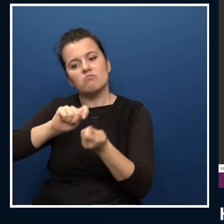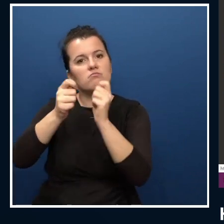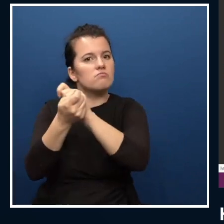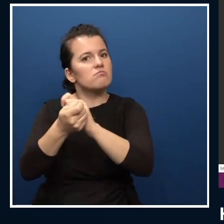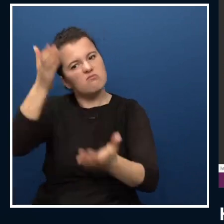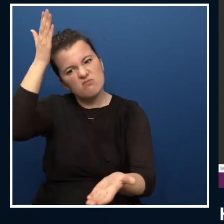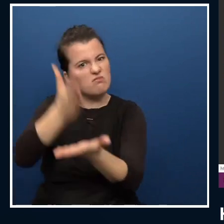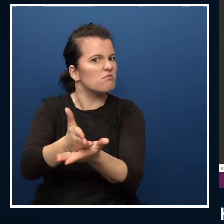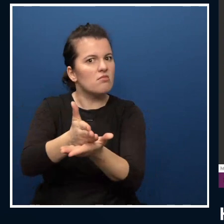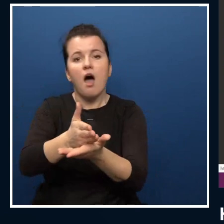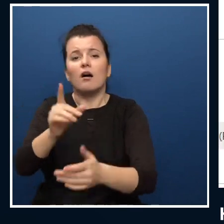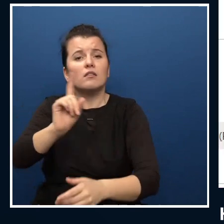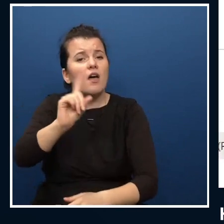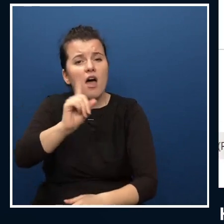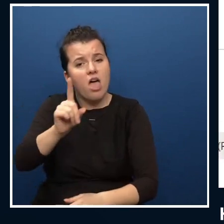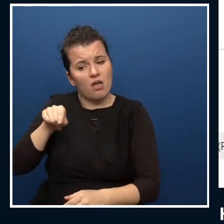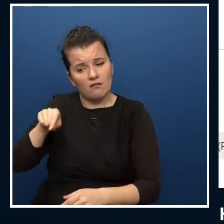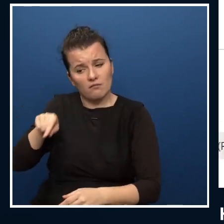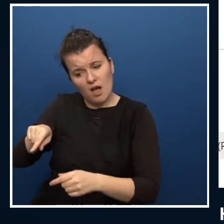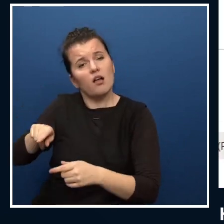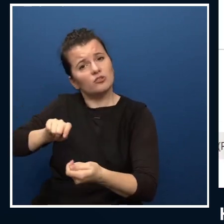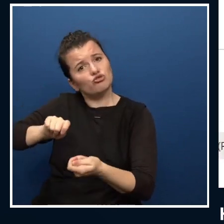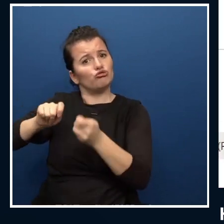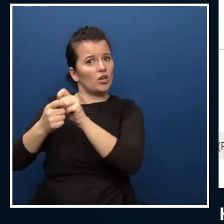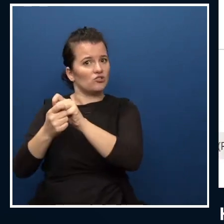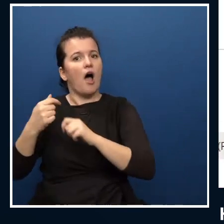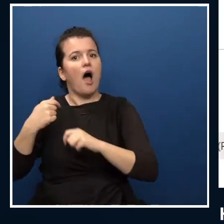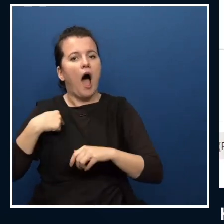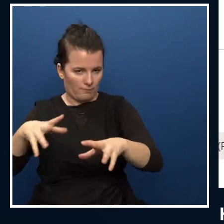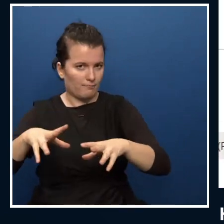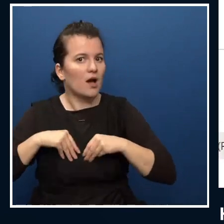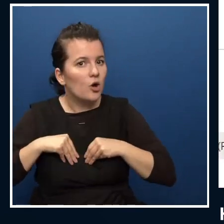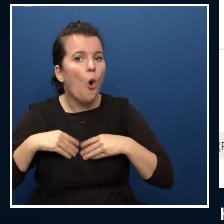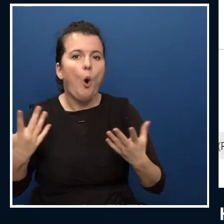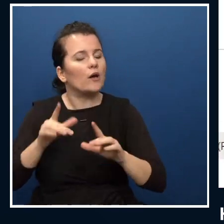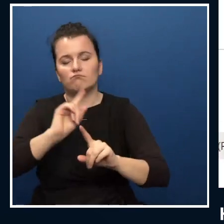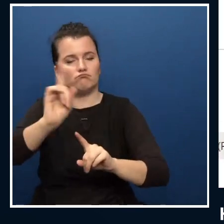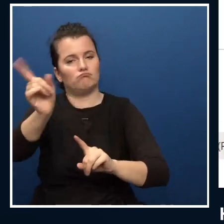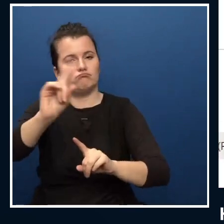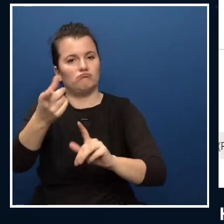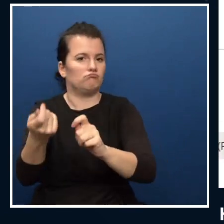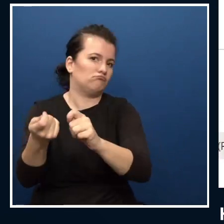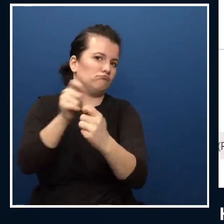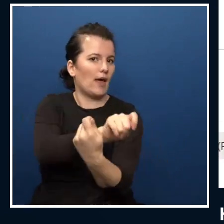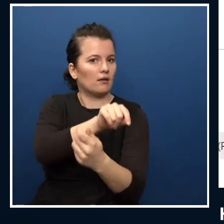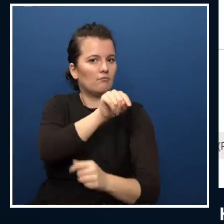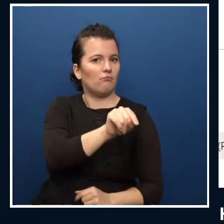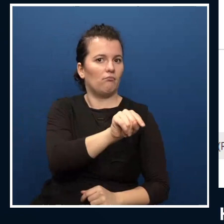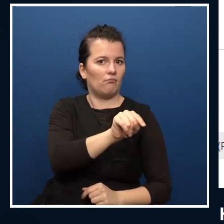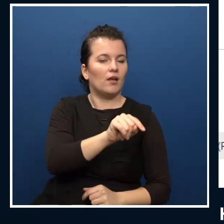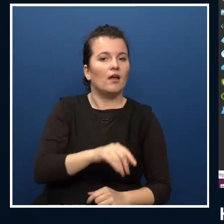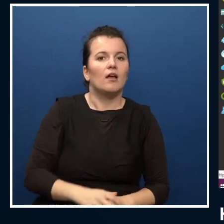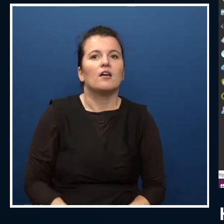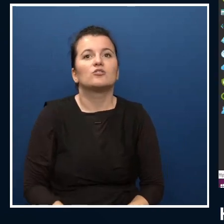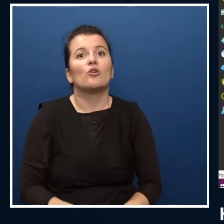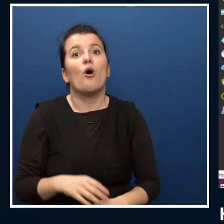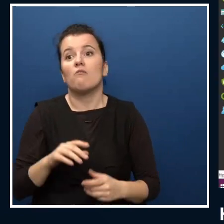deployments are up to me. So here's the last time I deployed. Even though those builds happened, they have not been deployed because